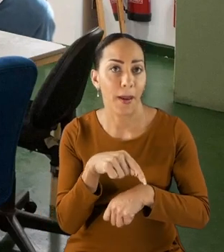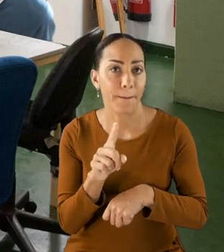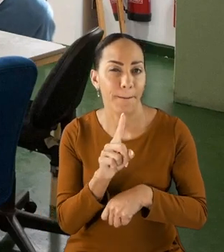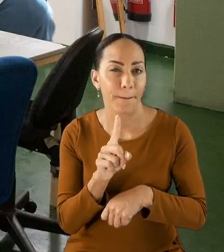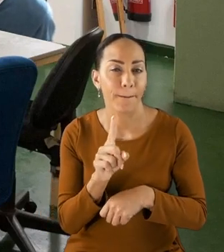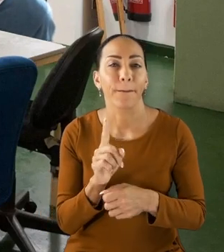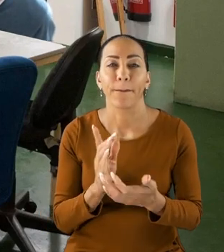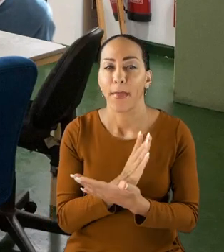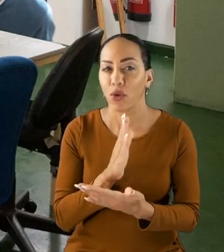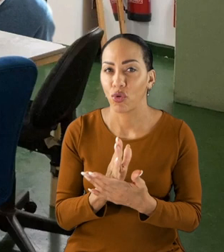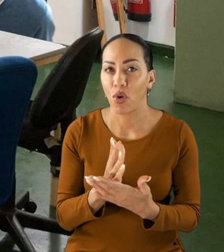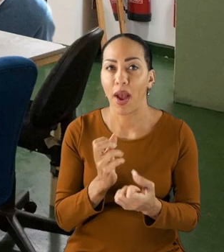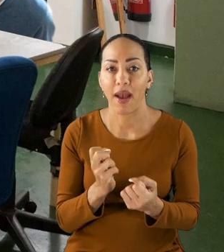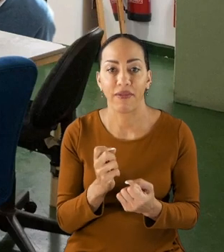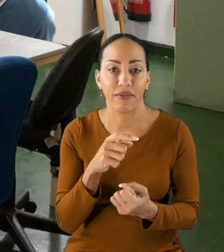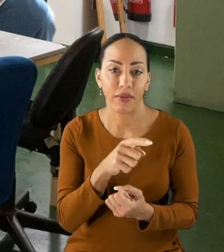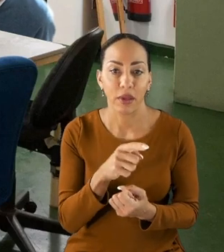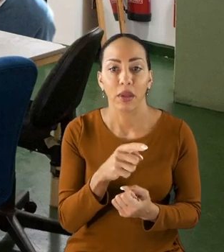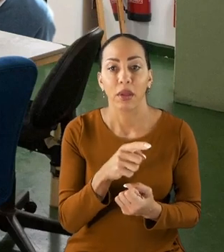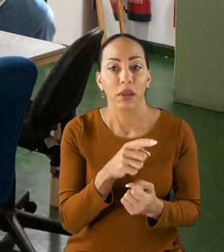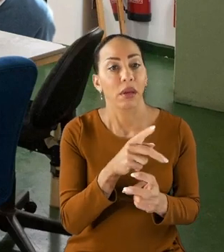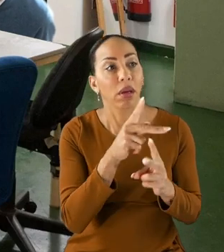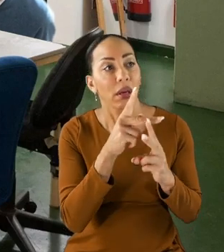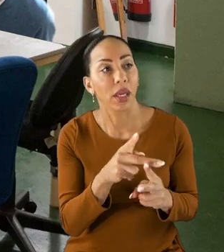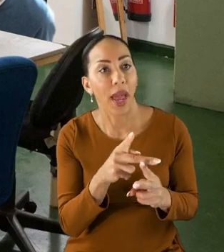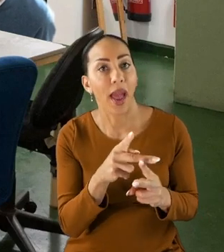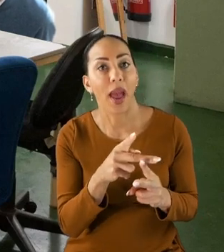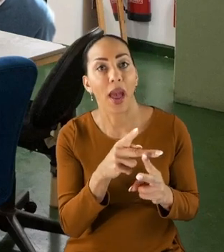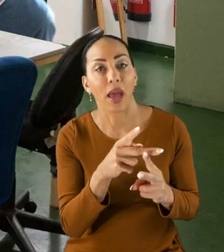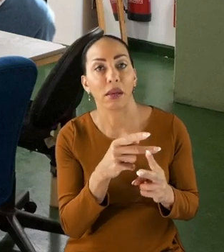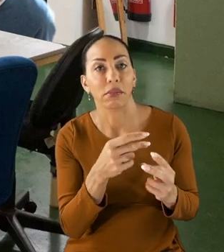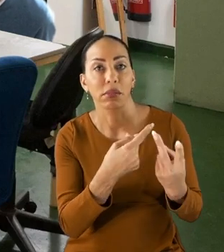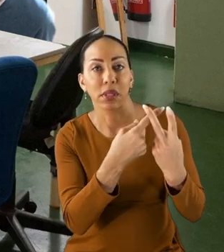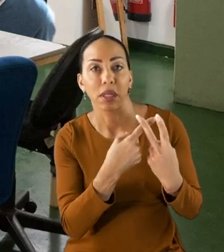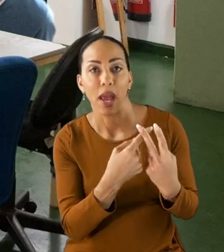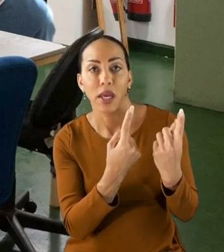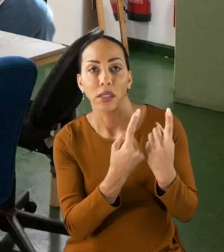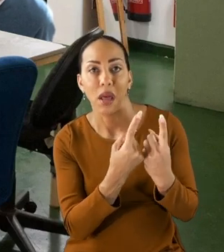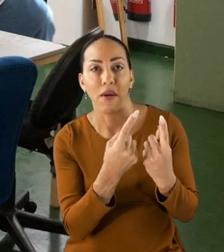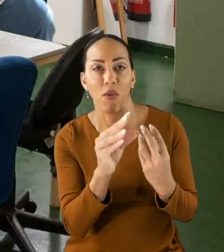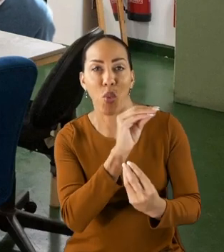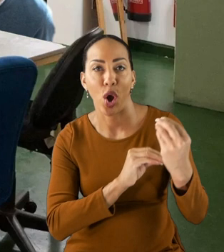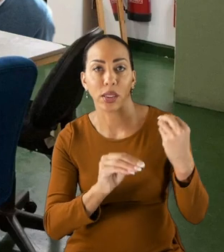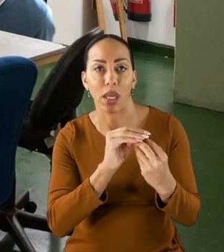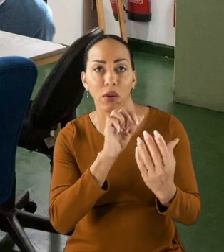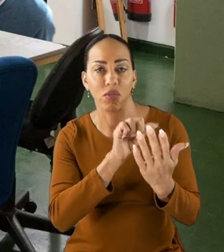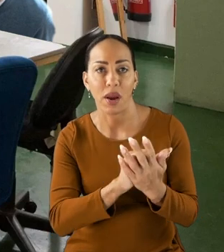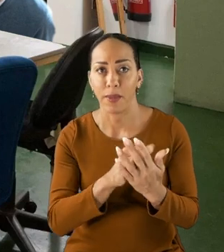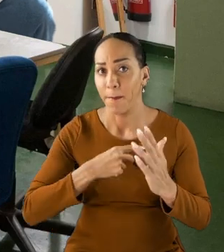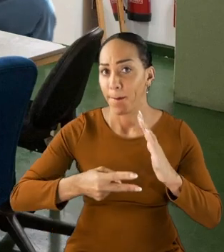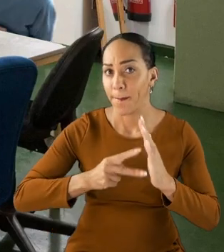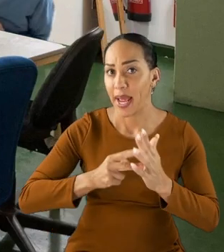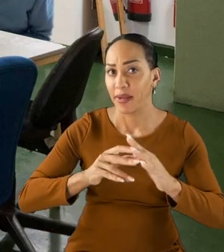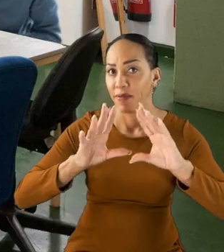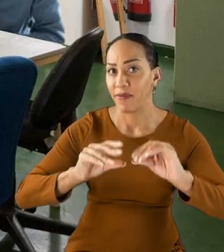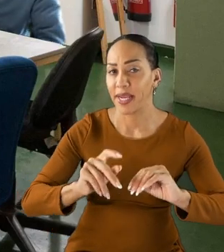that I can make sure that I've got care stuff timings worked out right. Of course. Well, we were planning to finish at 10 to 1. We might,